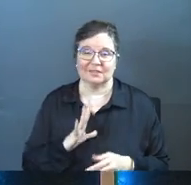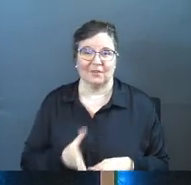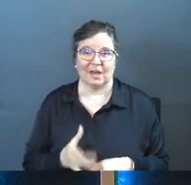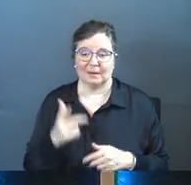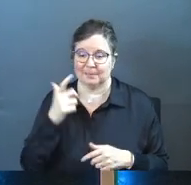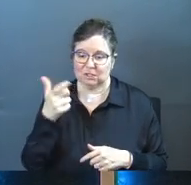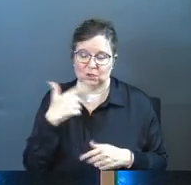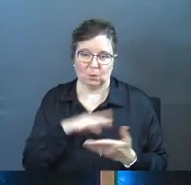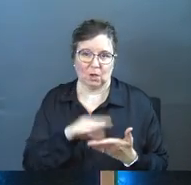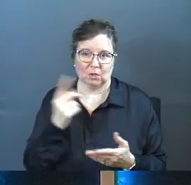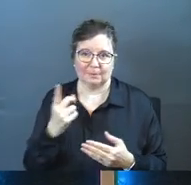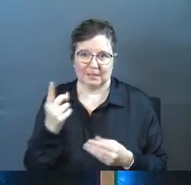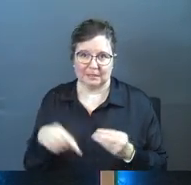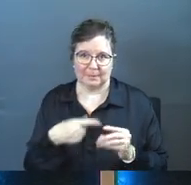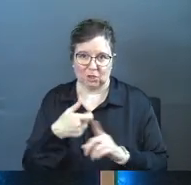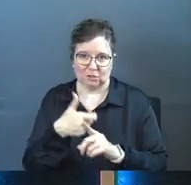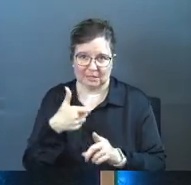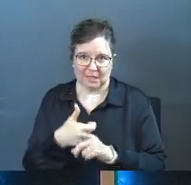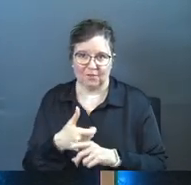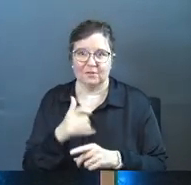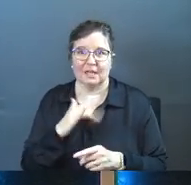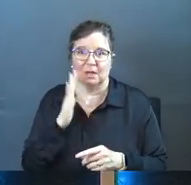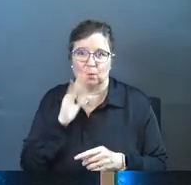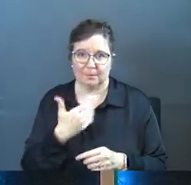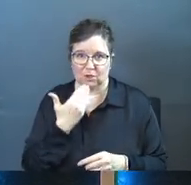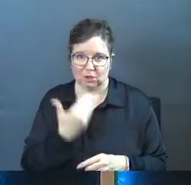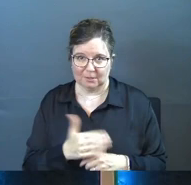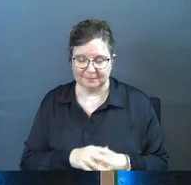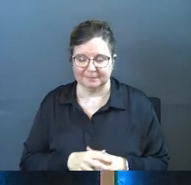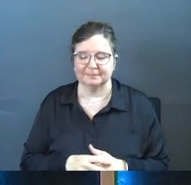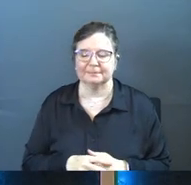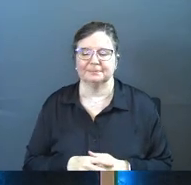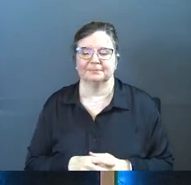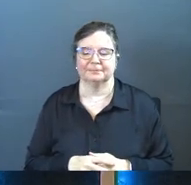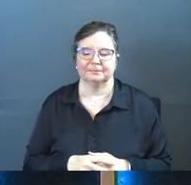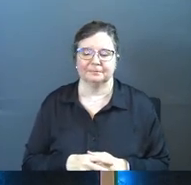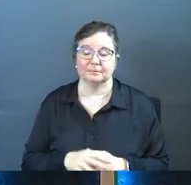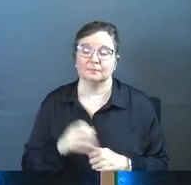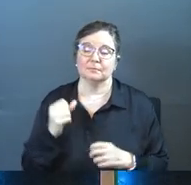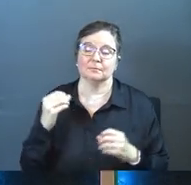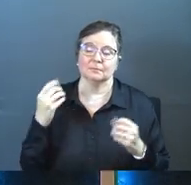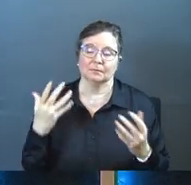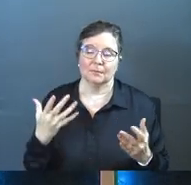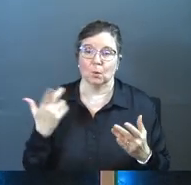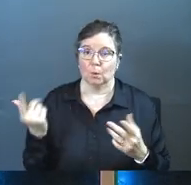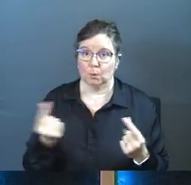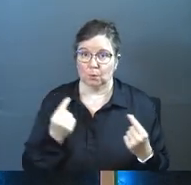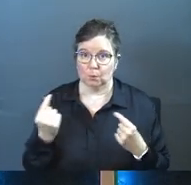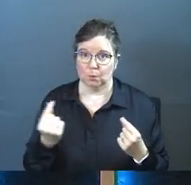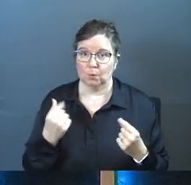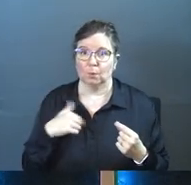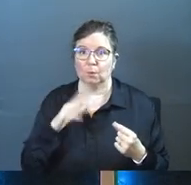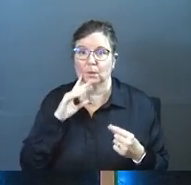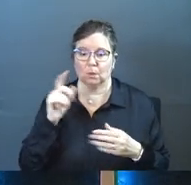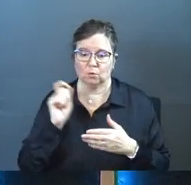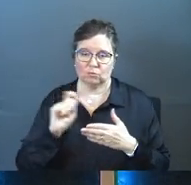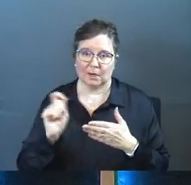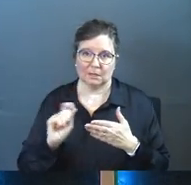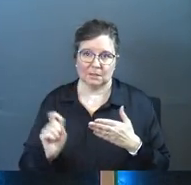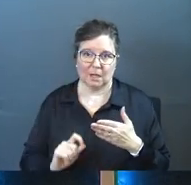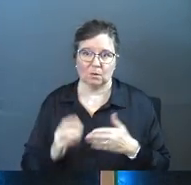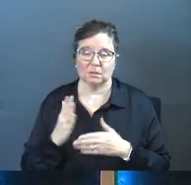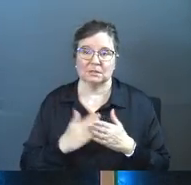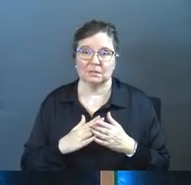totally fine, because you're going to learn some things about yourself, and it's going to be good. So what we're doing is we're going to write